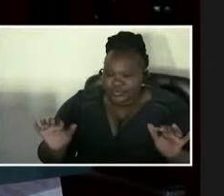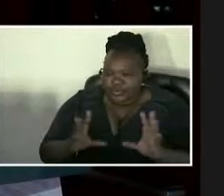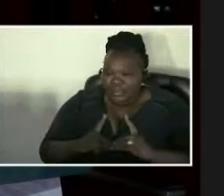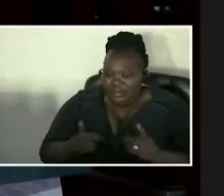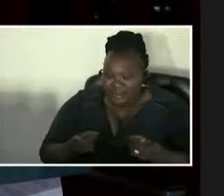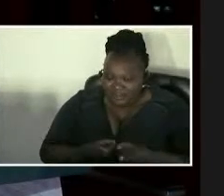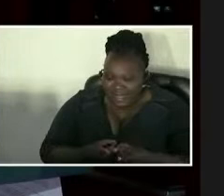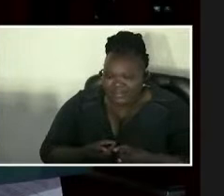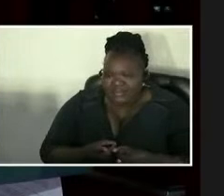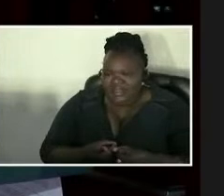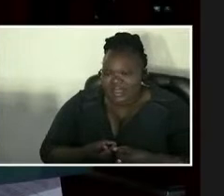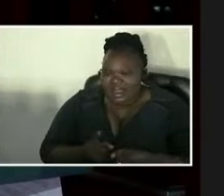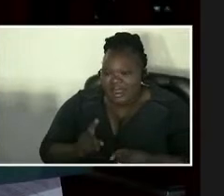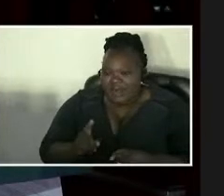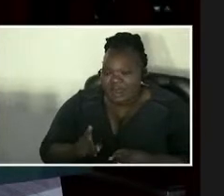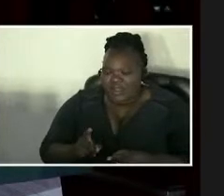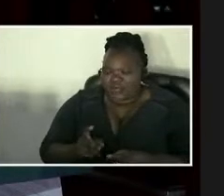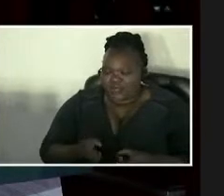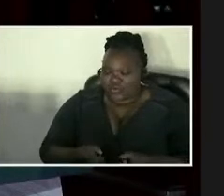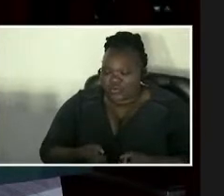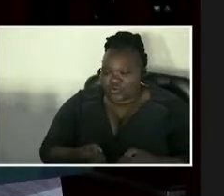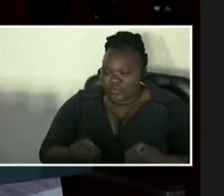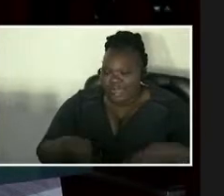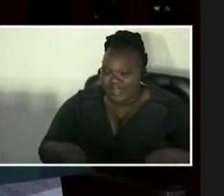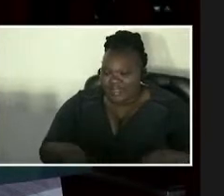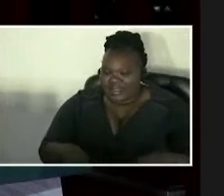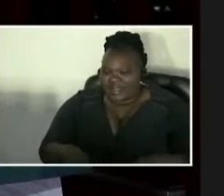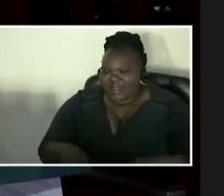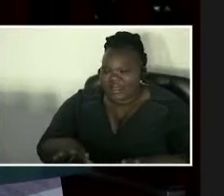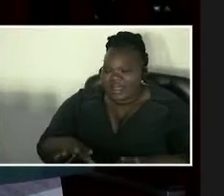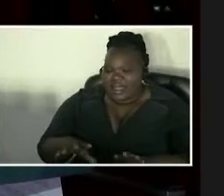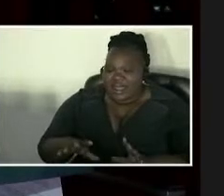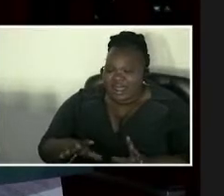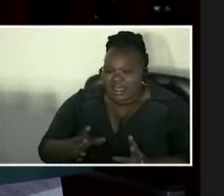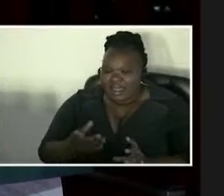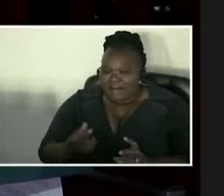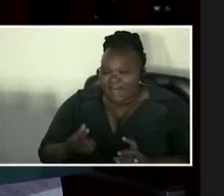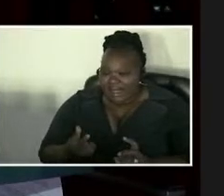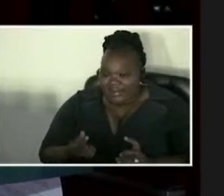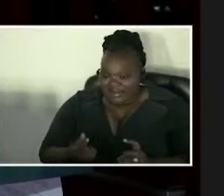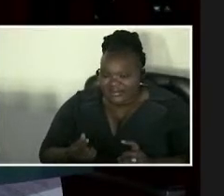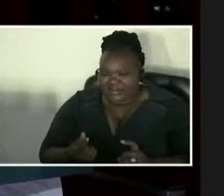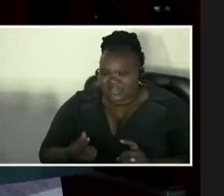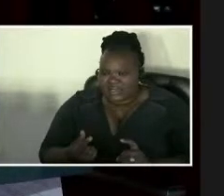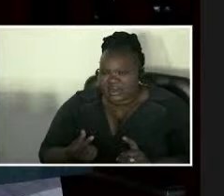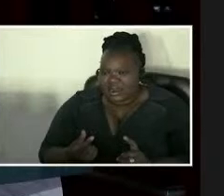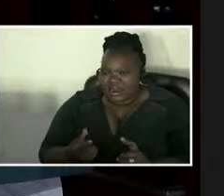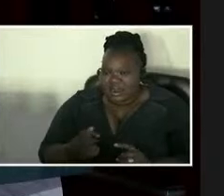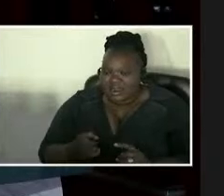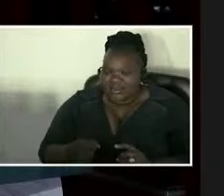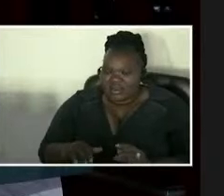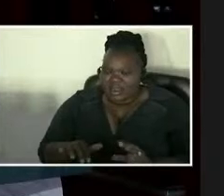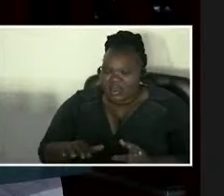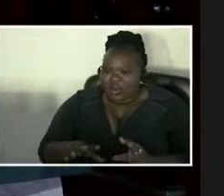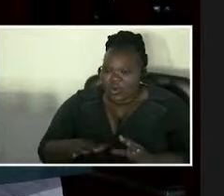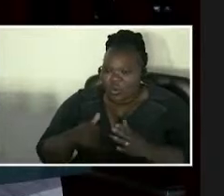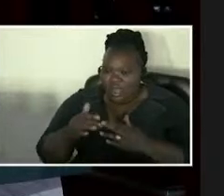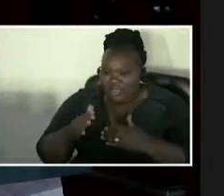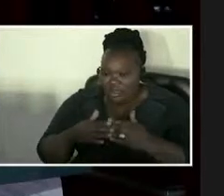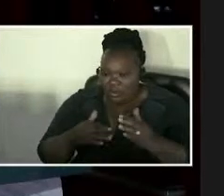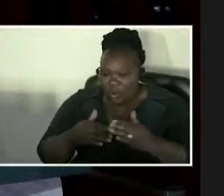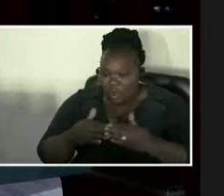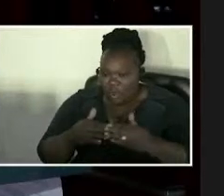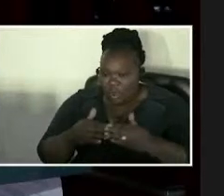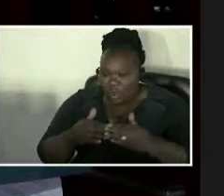department plans to spend 6.7 billion over the medium-term expenditure framework and infrastructure this